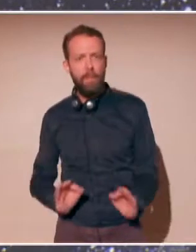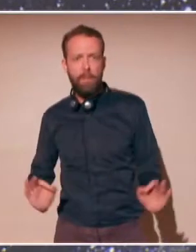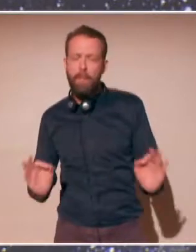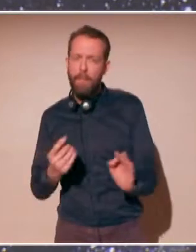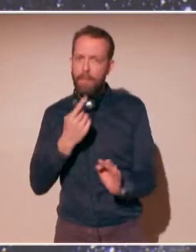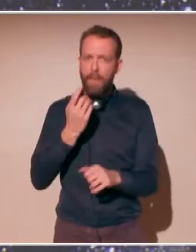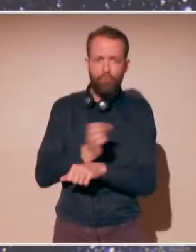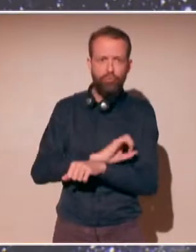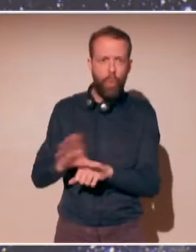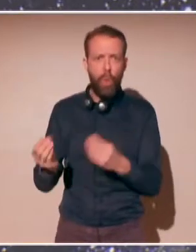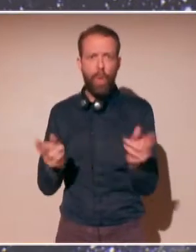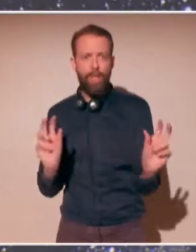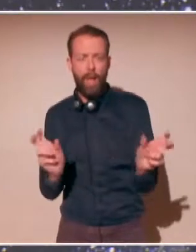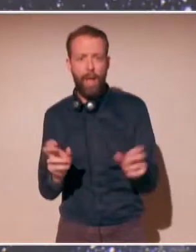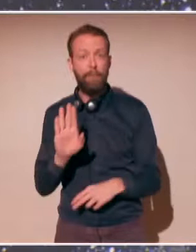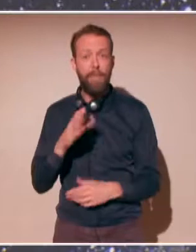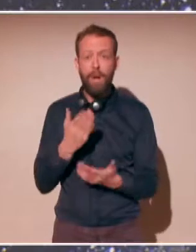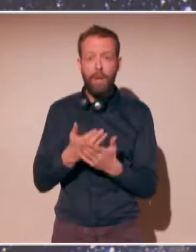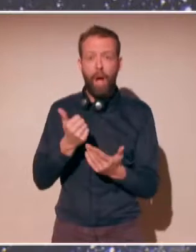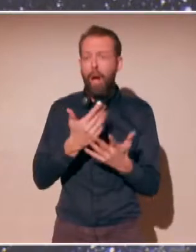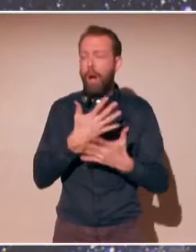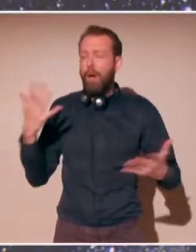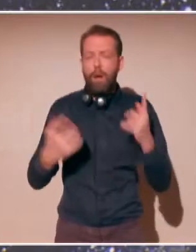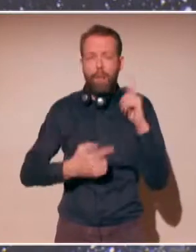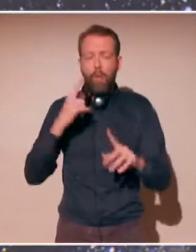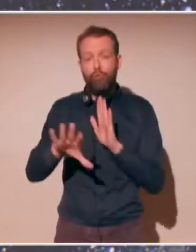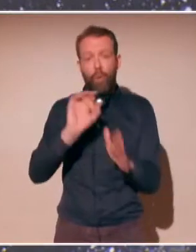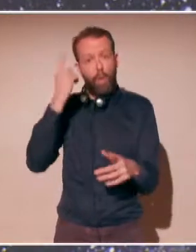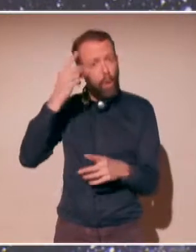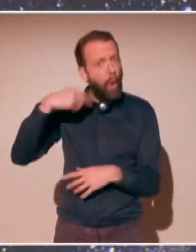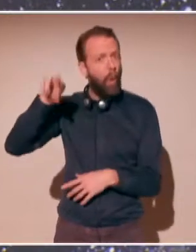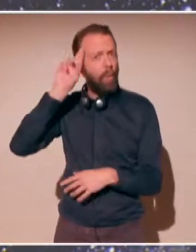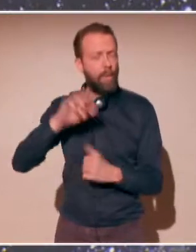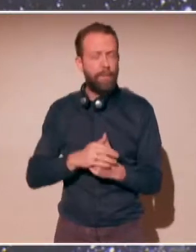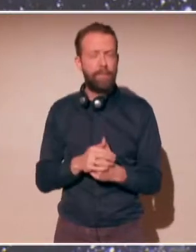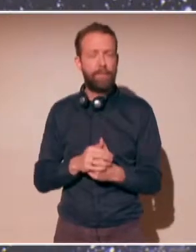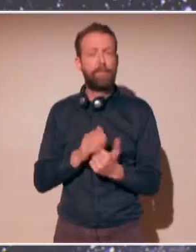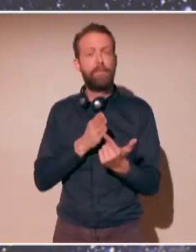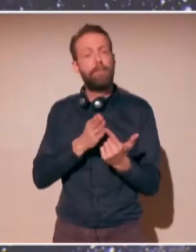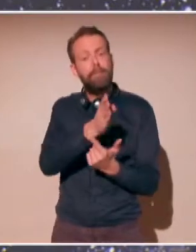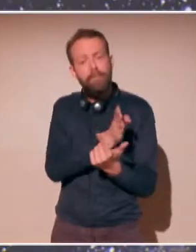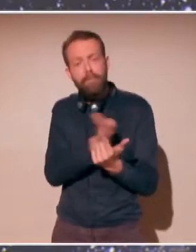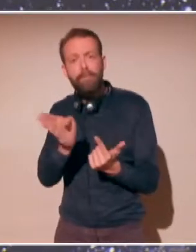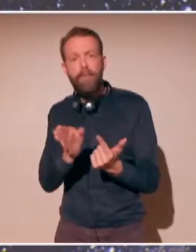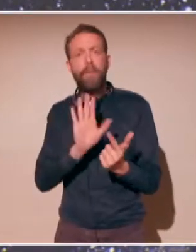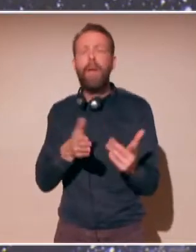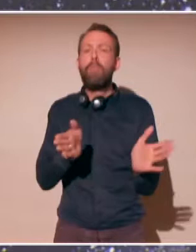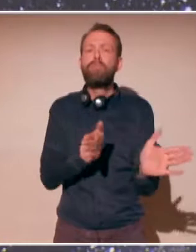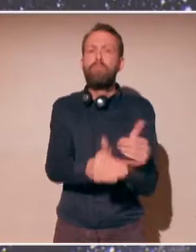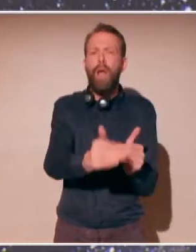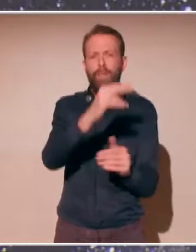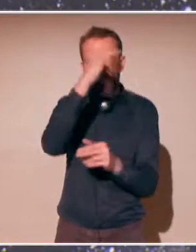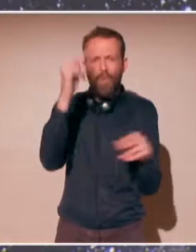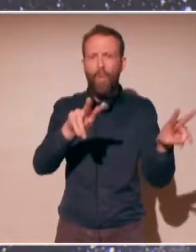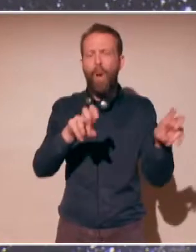until 2020. But that was not echoed in the media. But it was one of the major choices made on the European level. And then we talked about